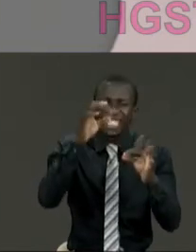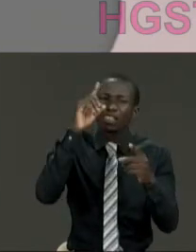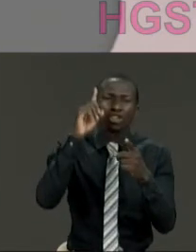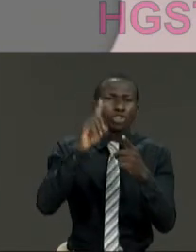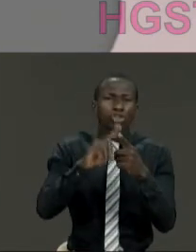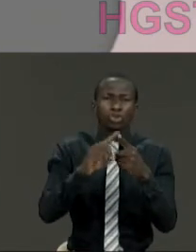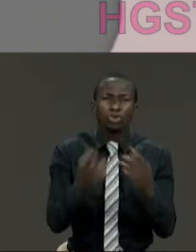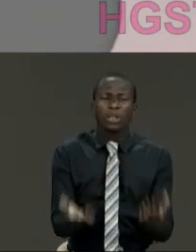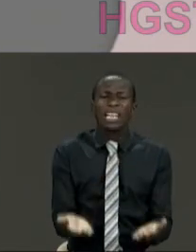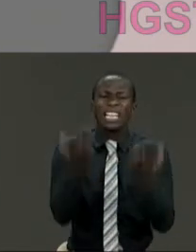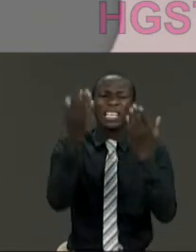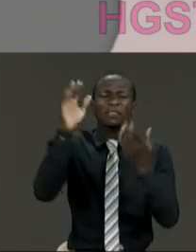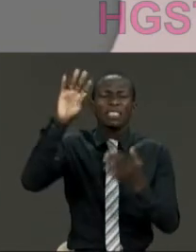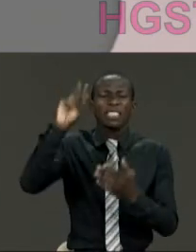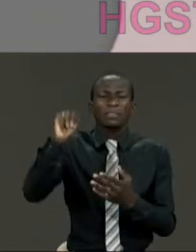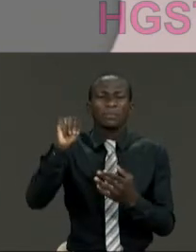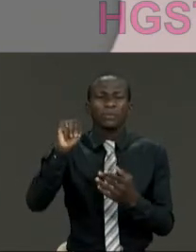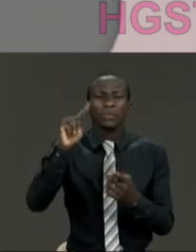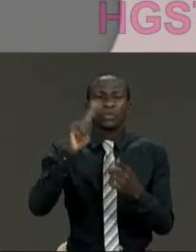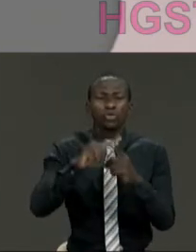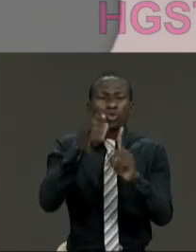of the negative trademark.